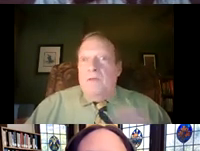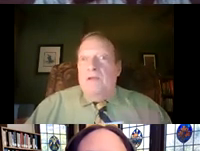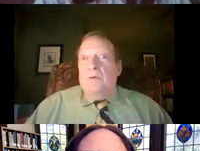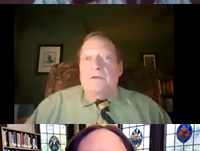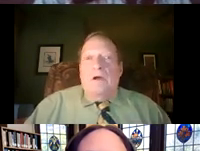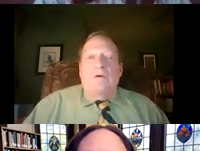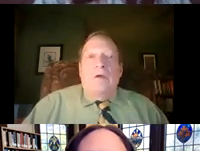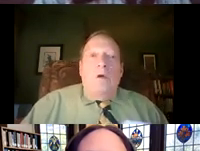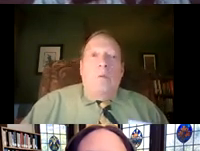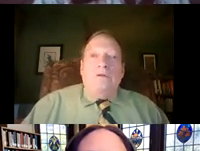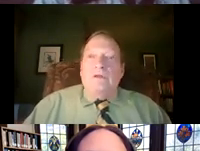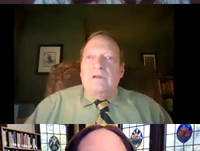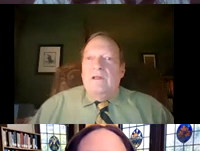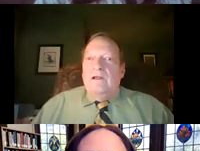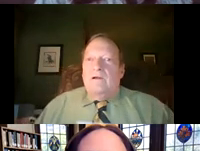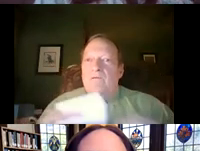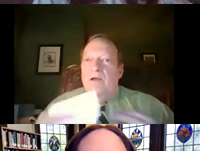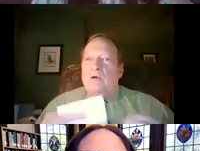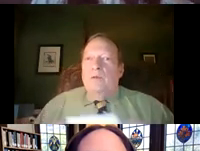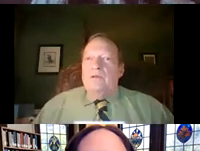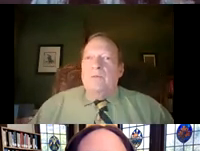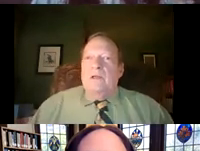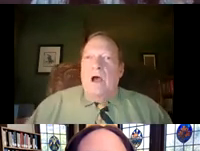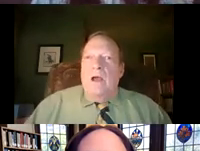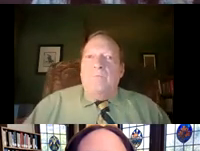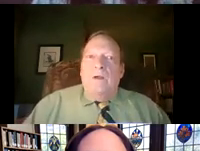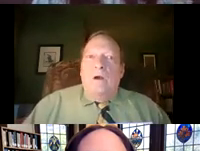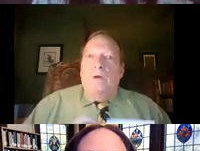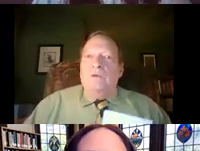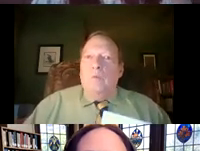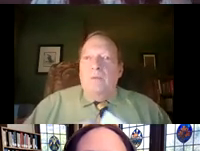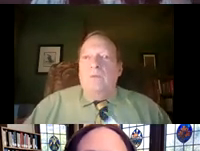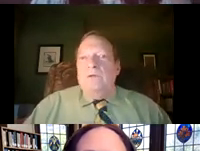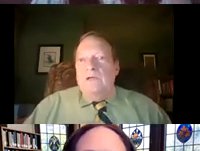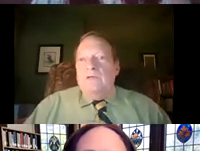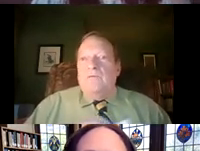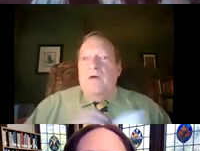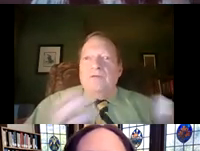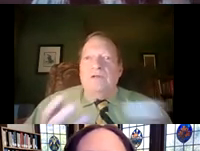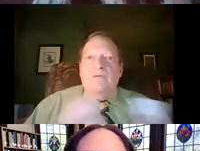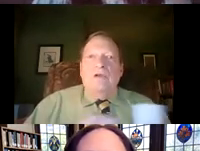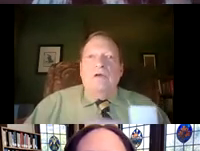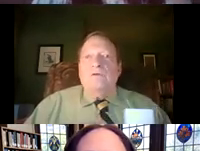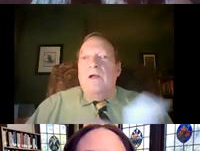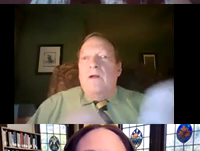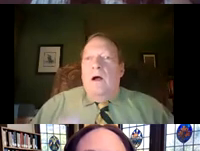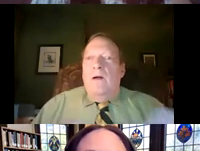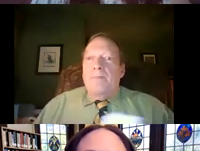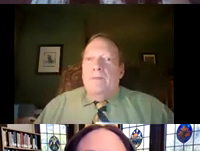Among the things we discovered was that the conventional wisdom at the time was that women would teach for